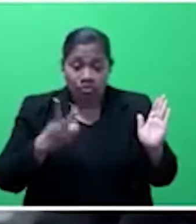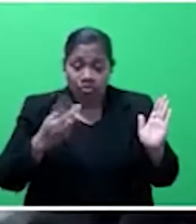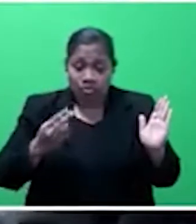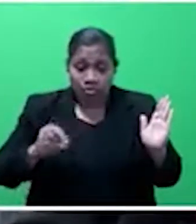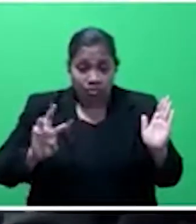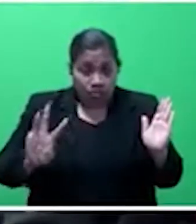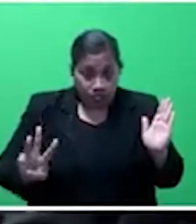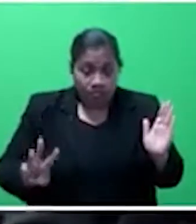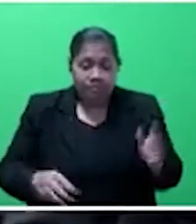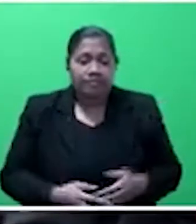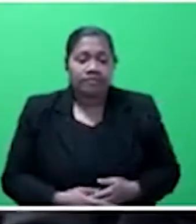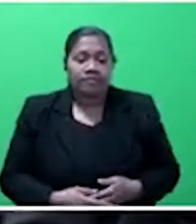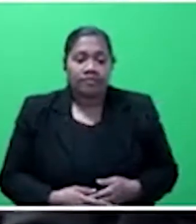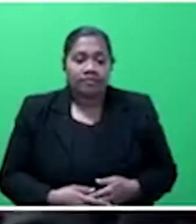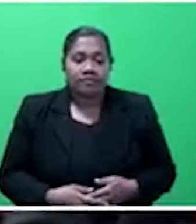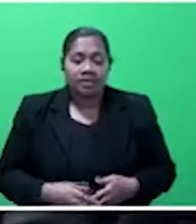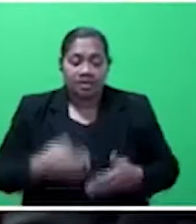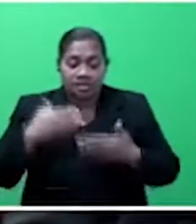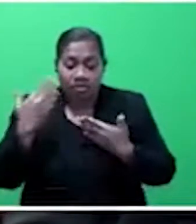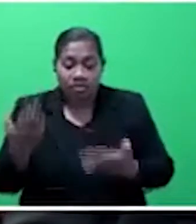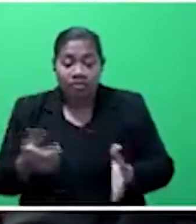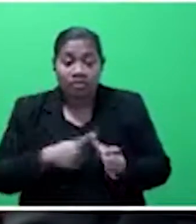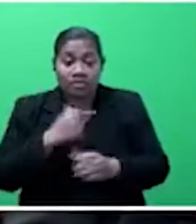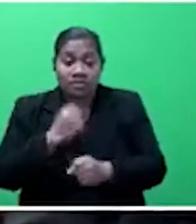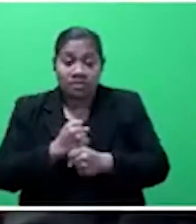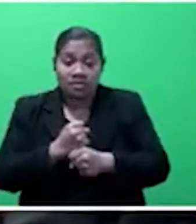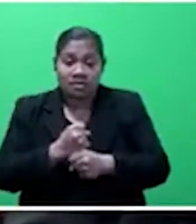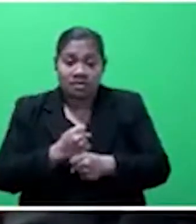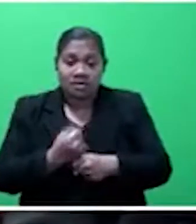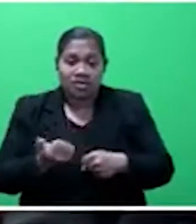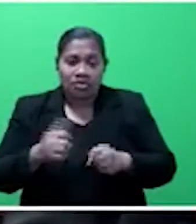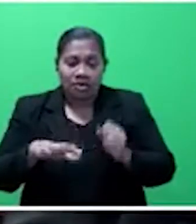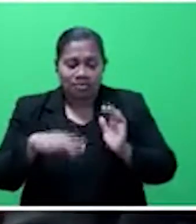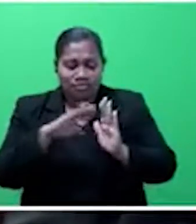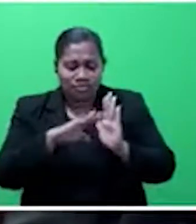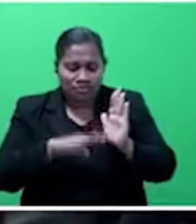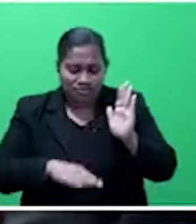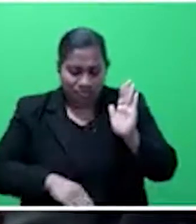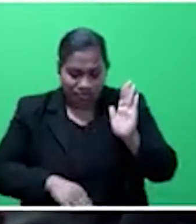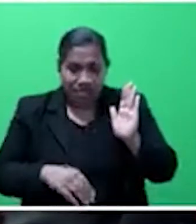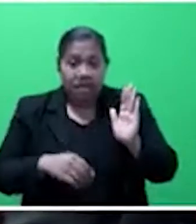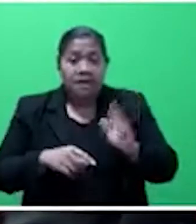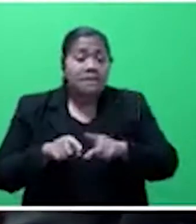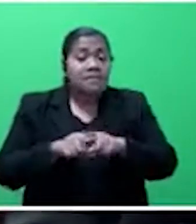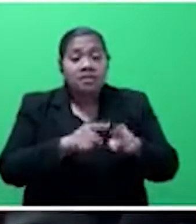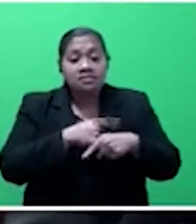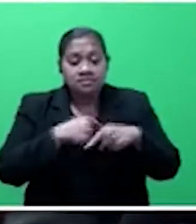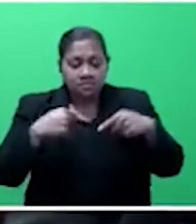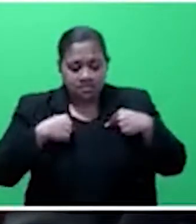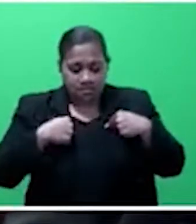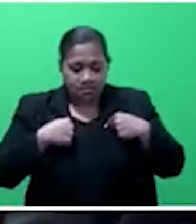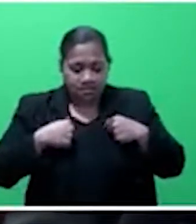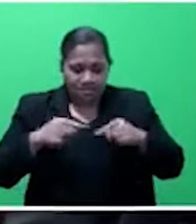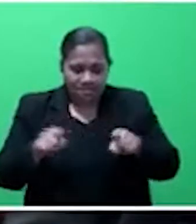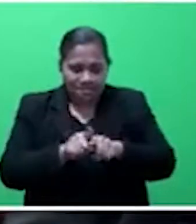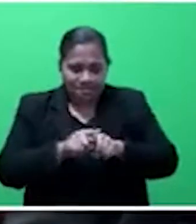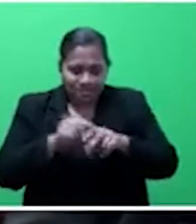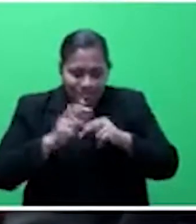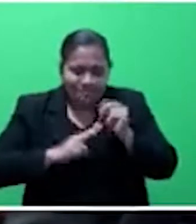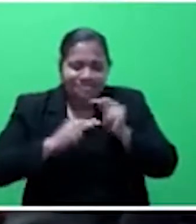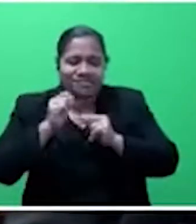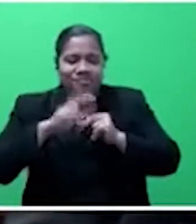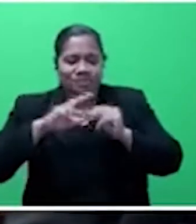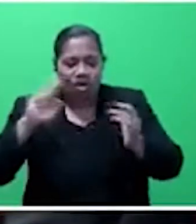as the Honourable Attorney General has outlined in detail, means we will build on our recovery and not simply